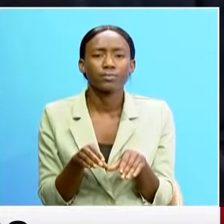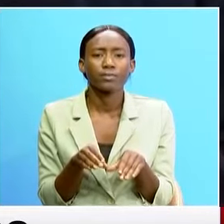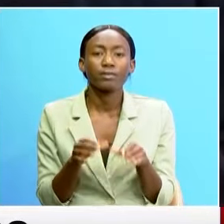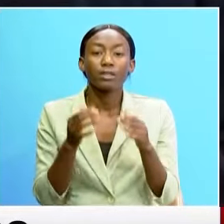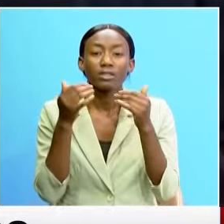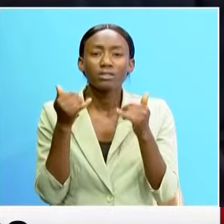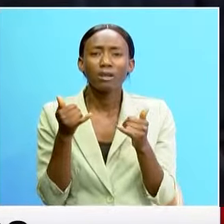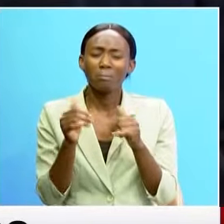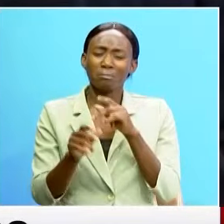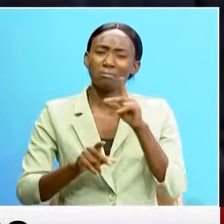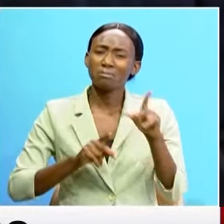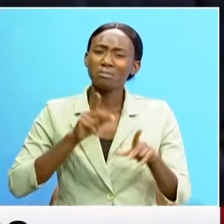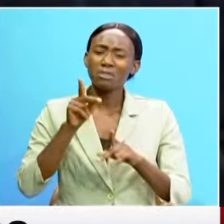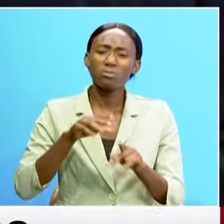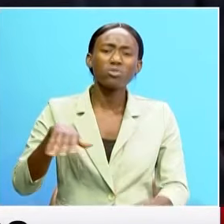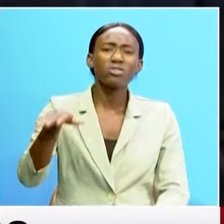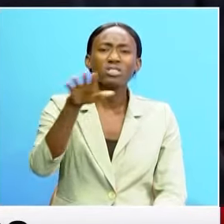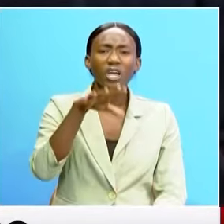Those who are speaking,